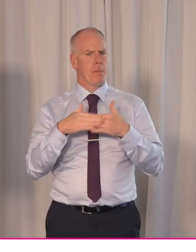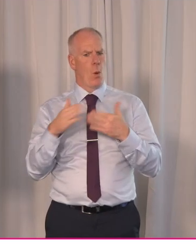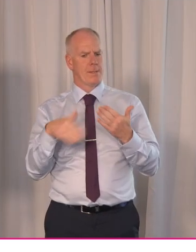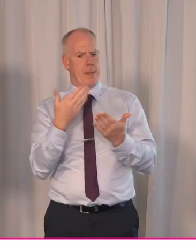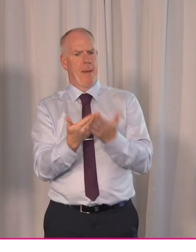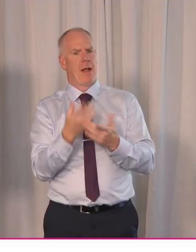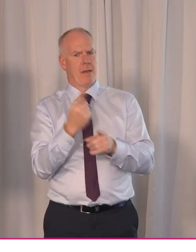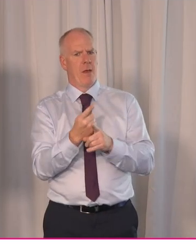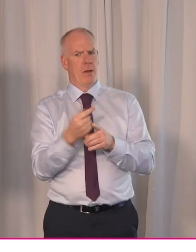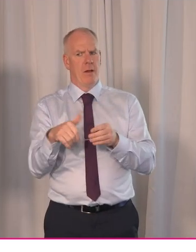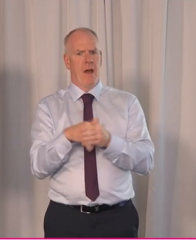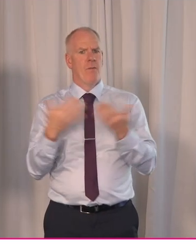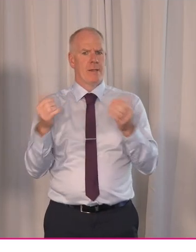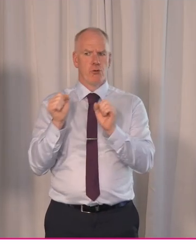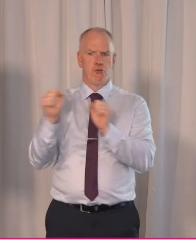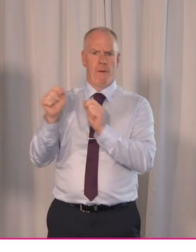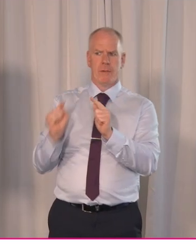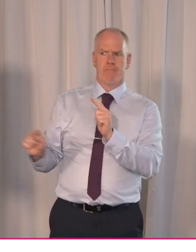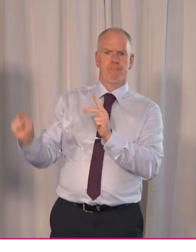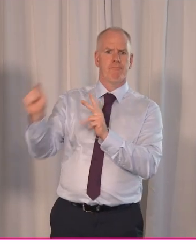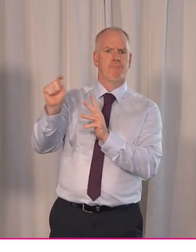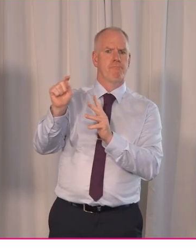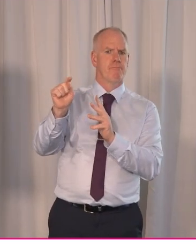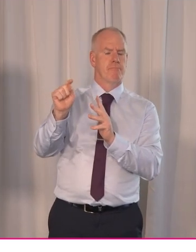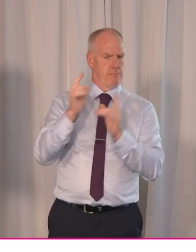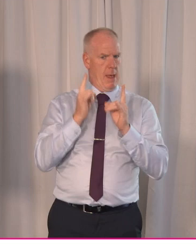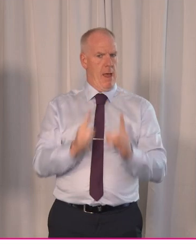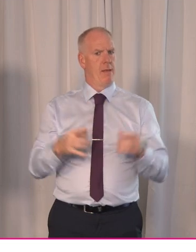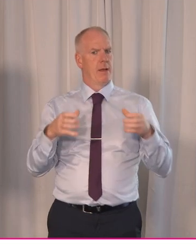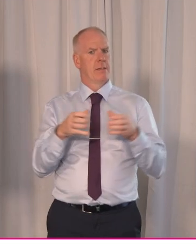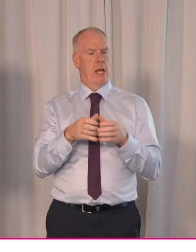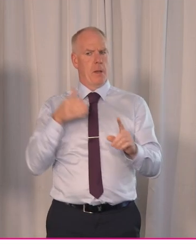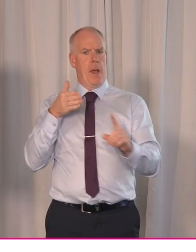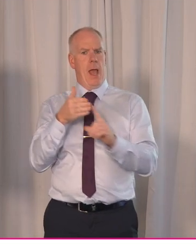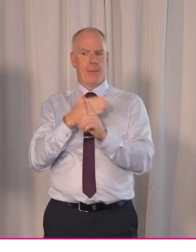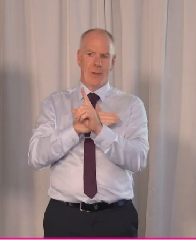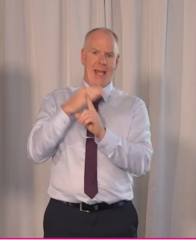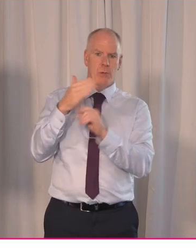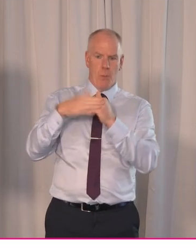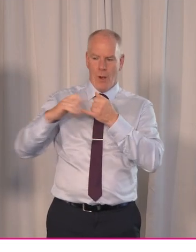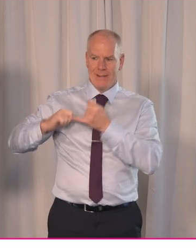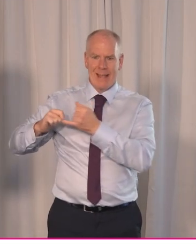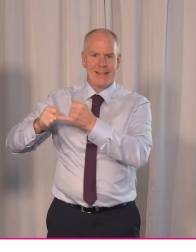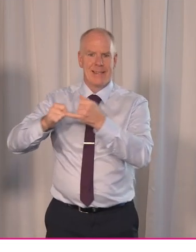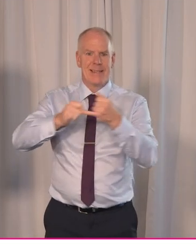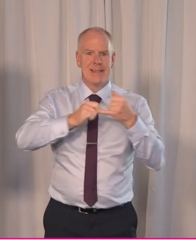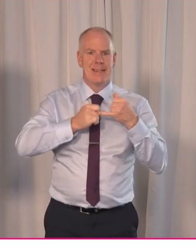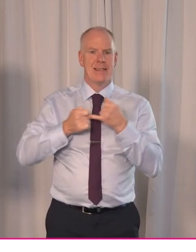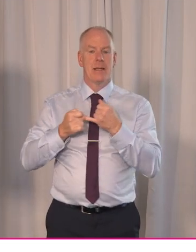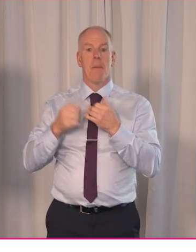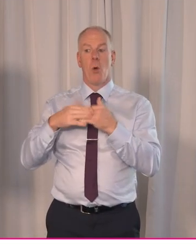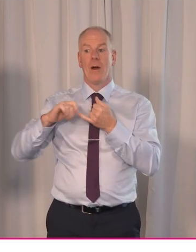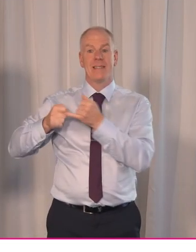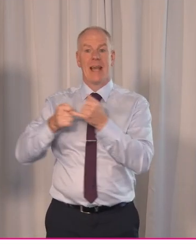for services, and we've done quite a lot in the health sector to try and increase testing, and increased testing equals